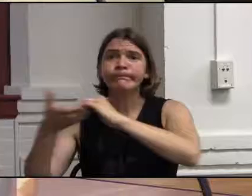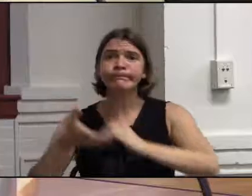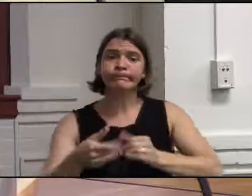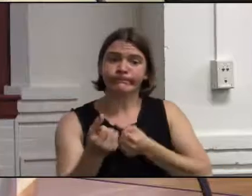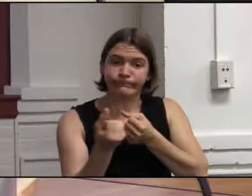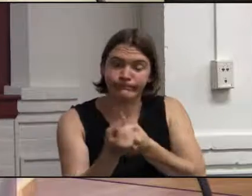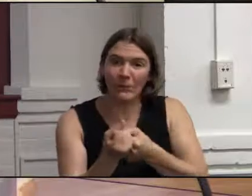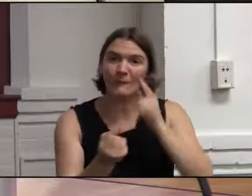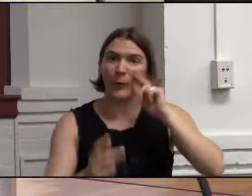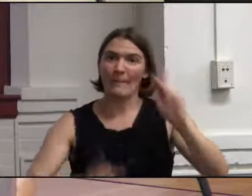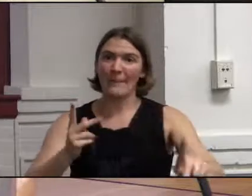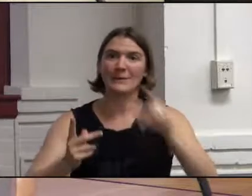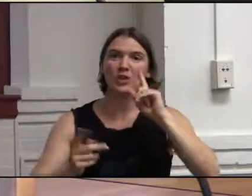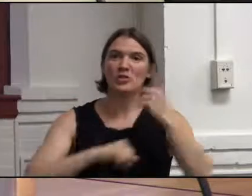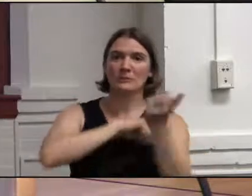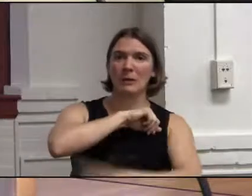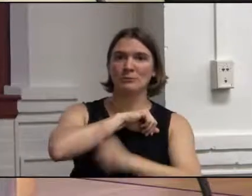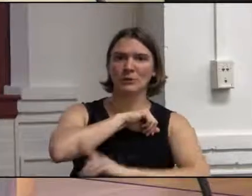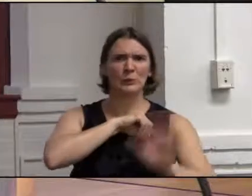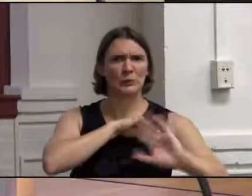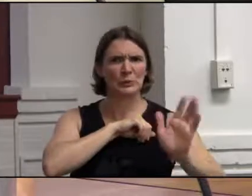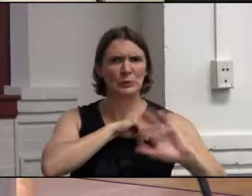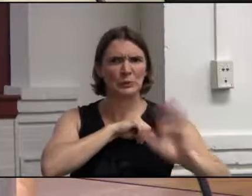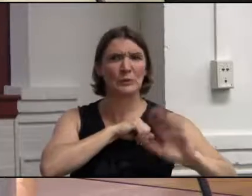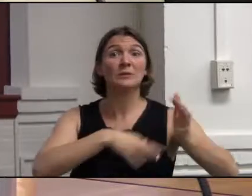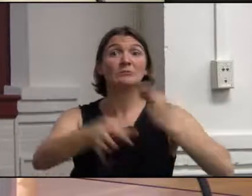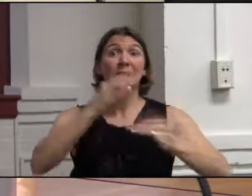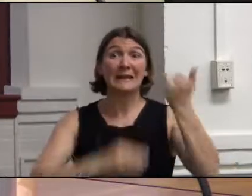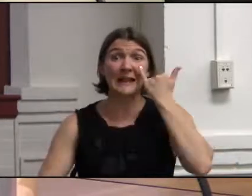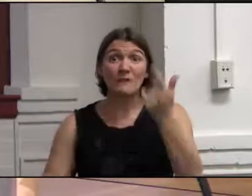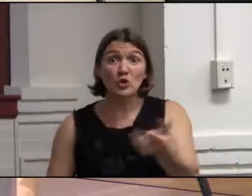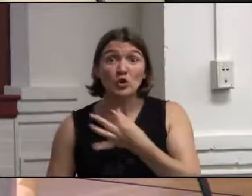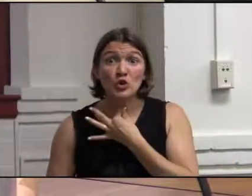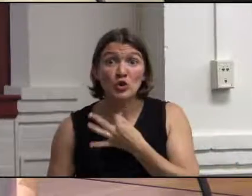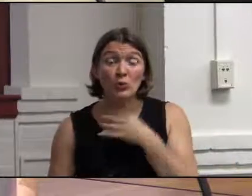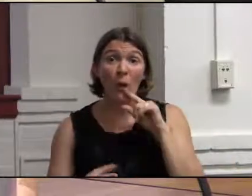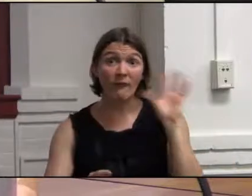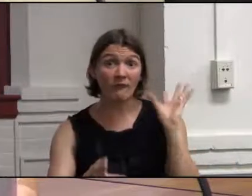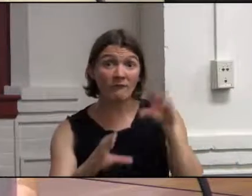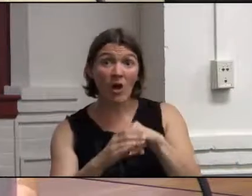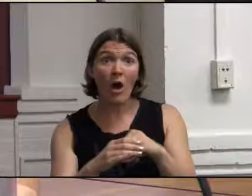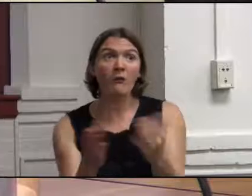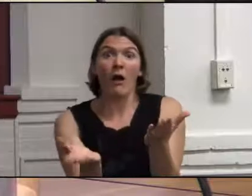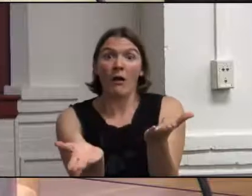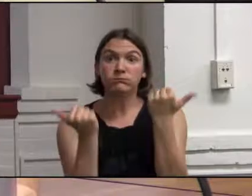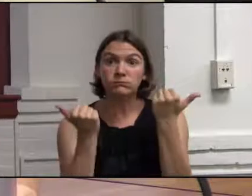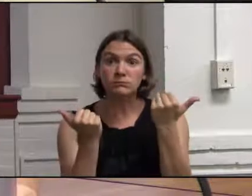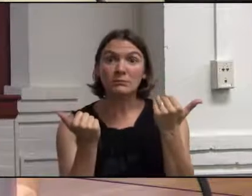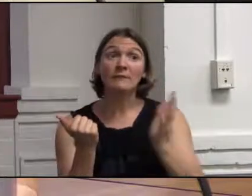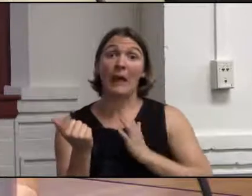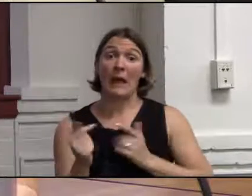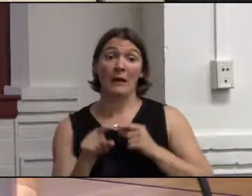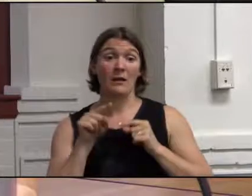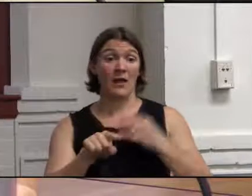and forward-thinking action. So if anybody is interested in learning more than what I've just said, then on